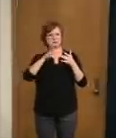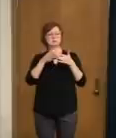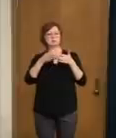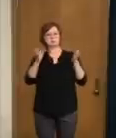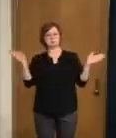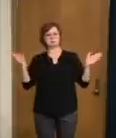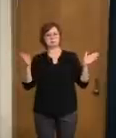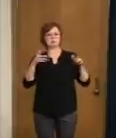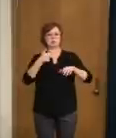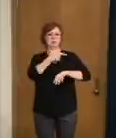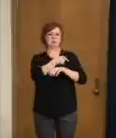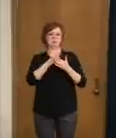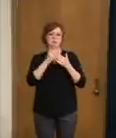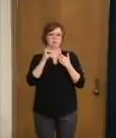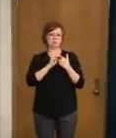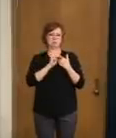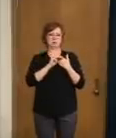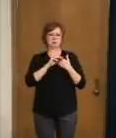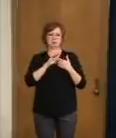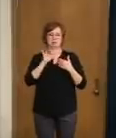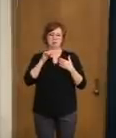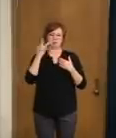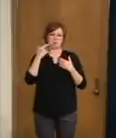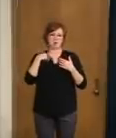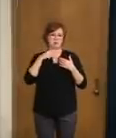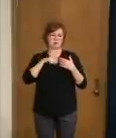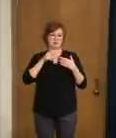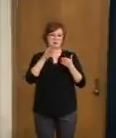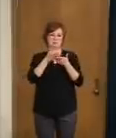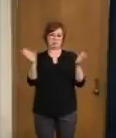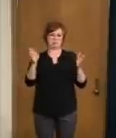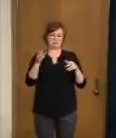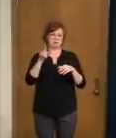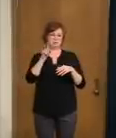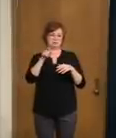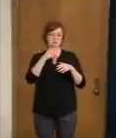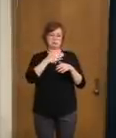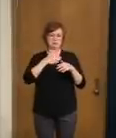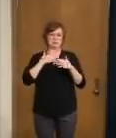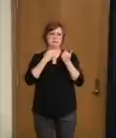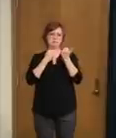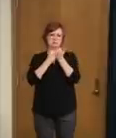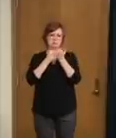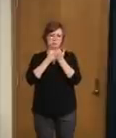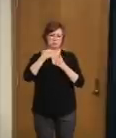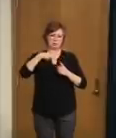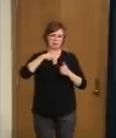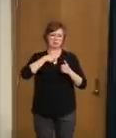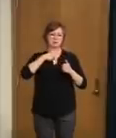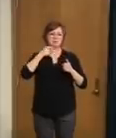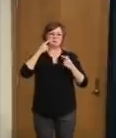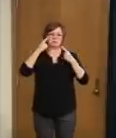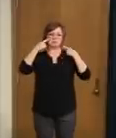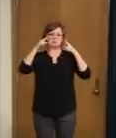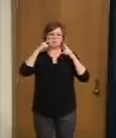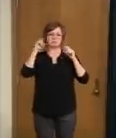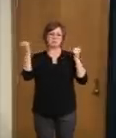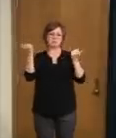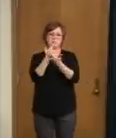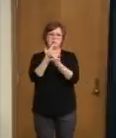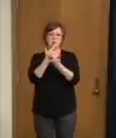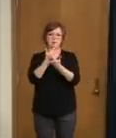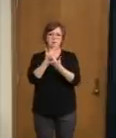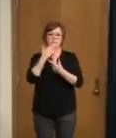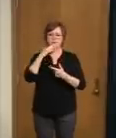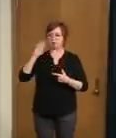need the public more than ever to double down on their efforts to help support the system to be able to deliver for the people of this province. And Matt, I'll